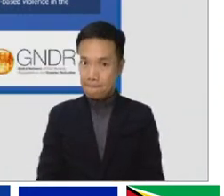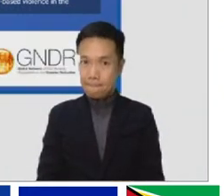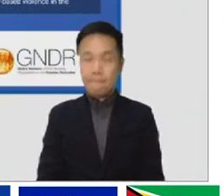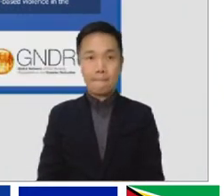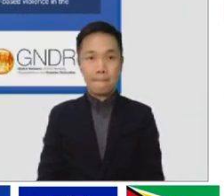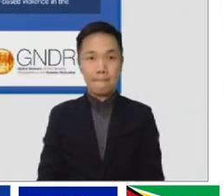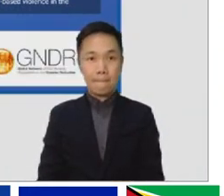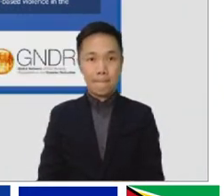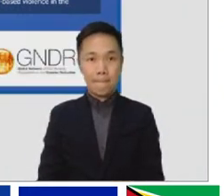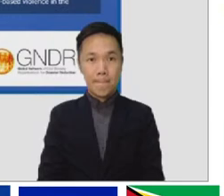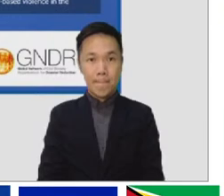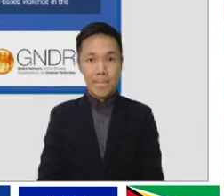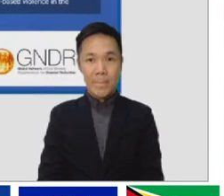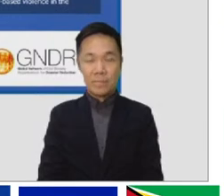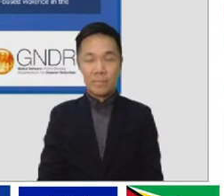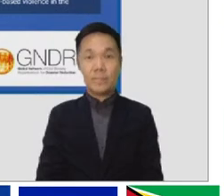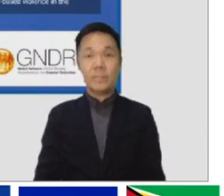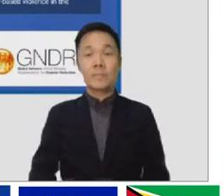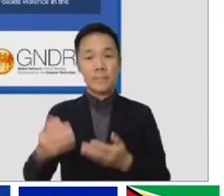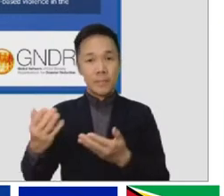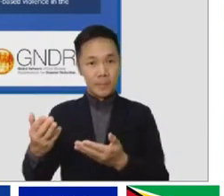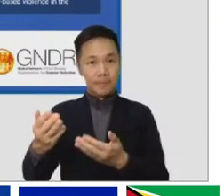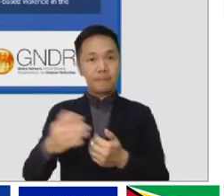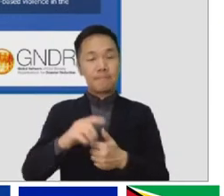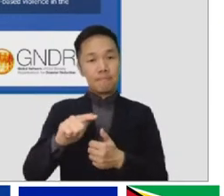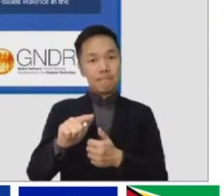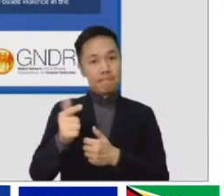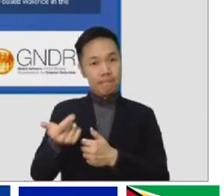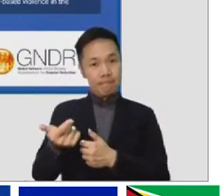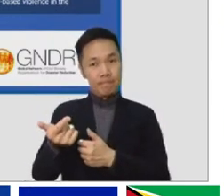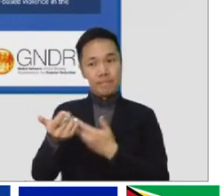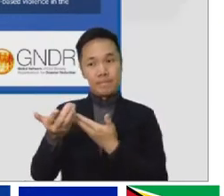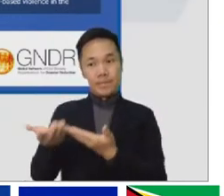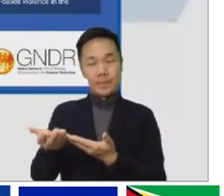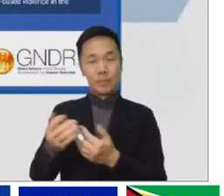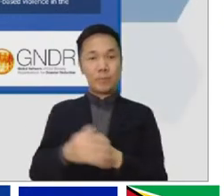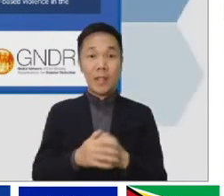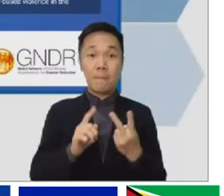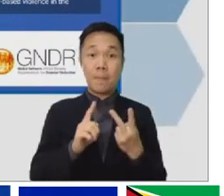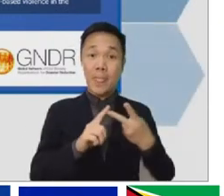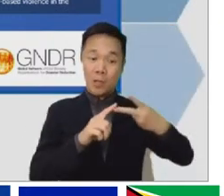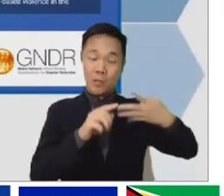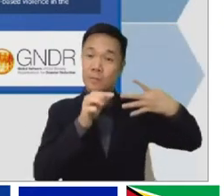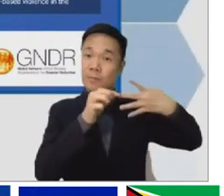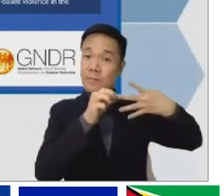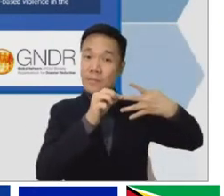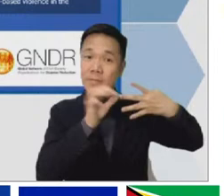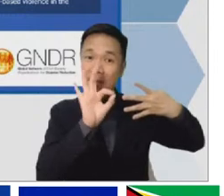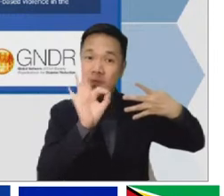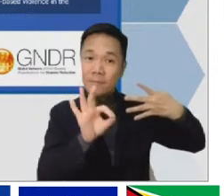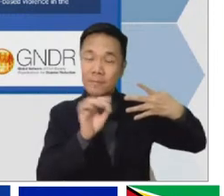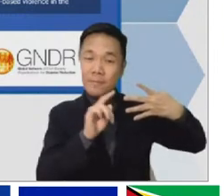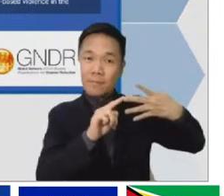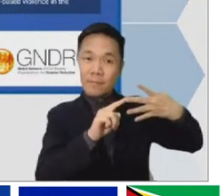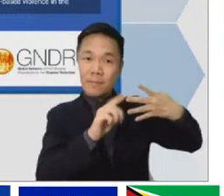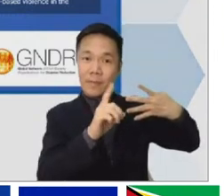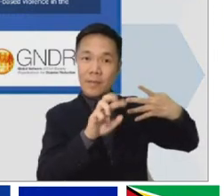I will now pass over to our second question, which is for Dr. Ciro Ugarte.